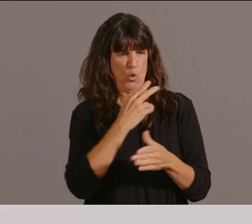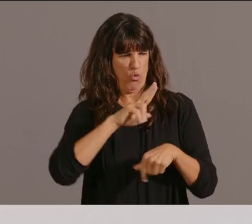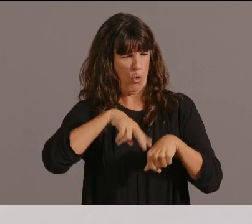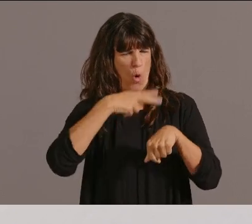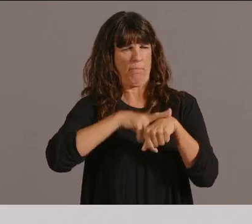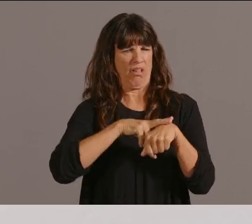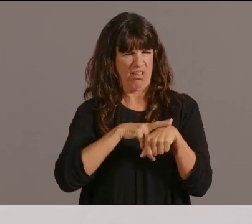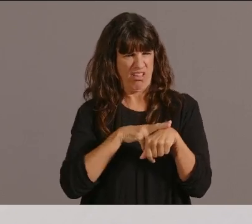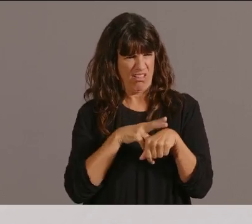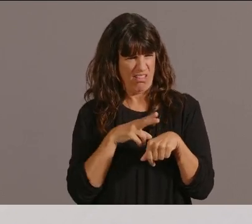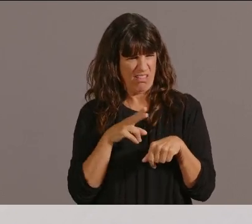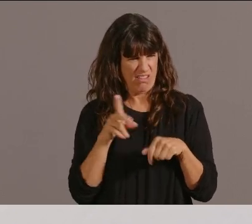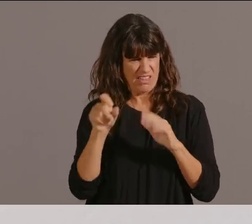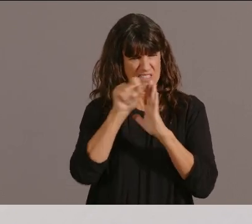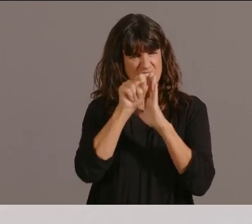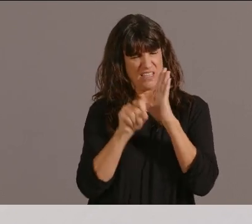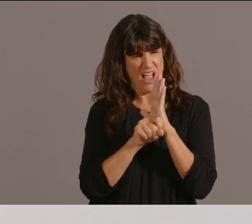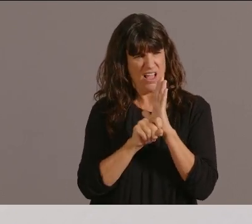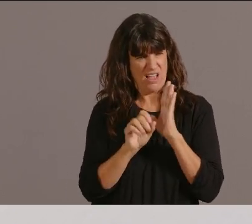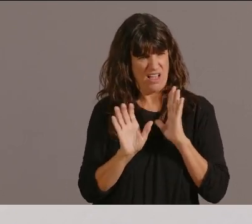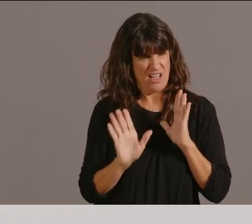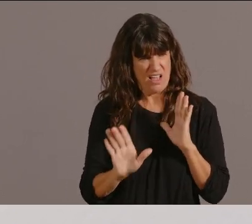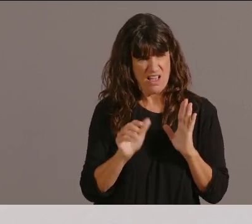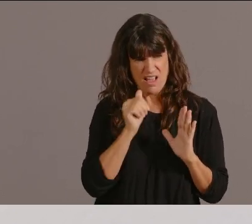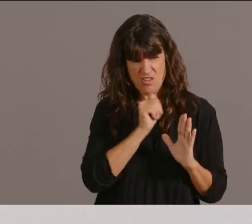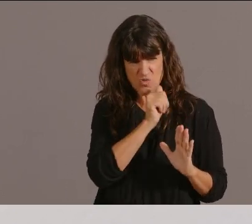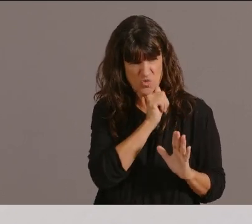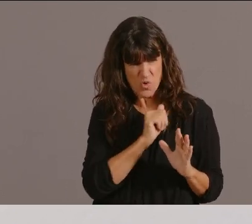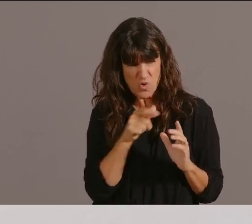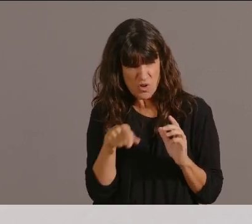do anything to,